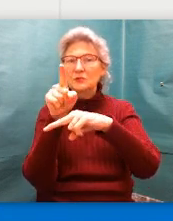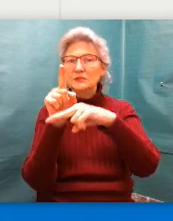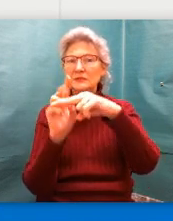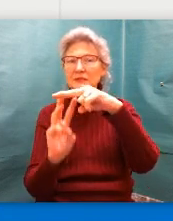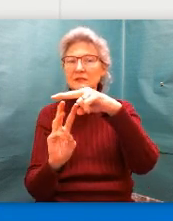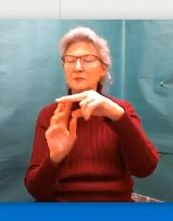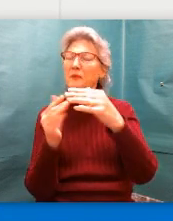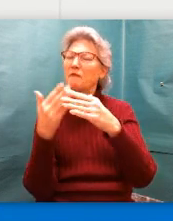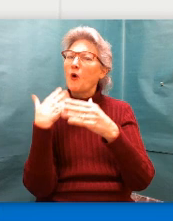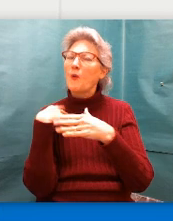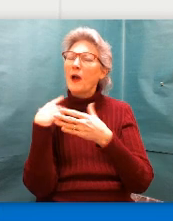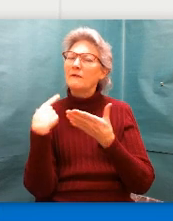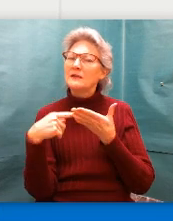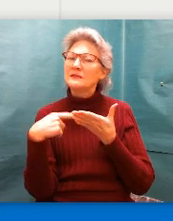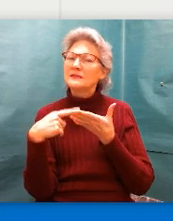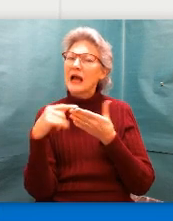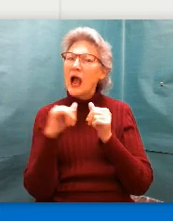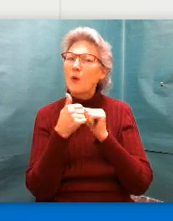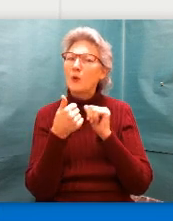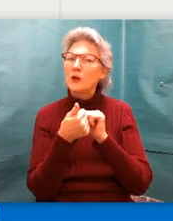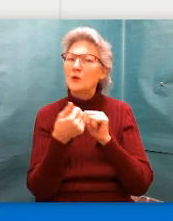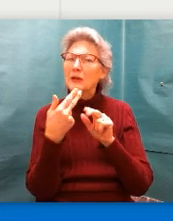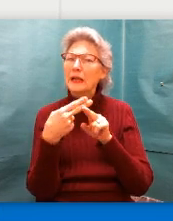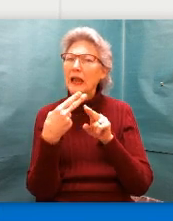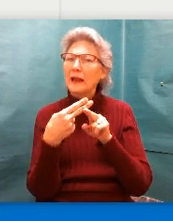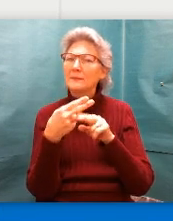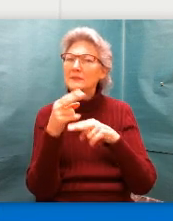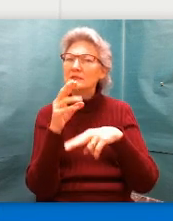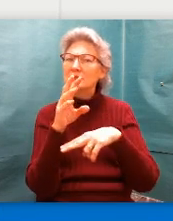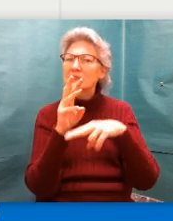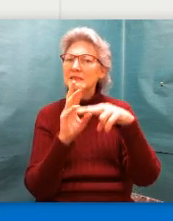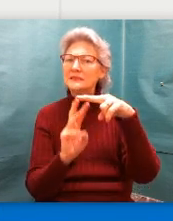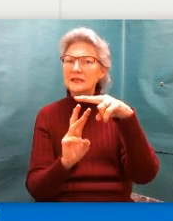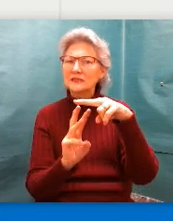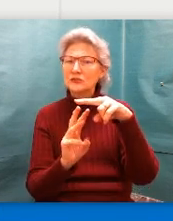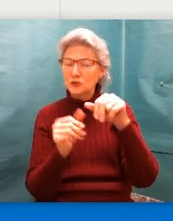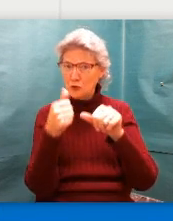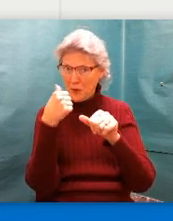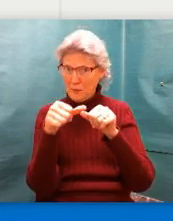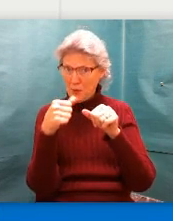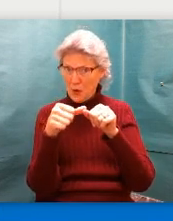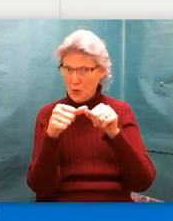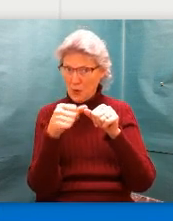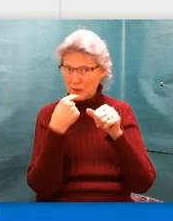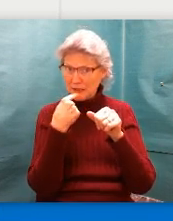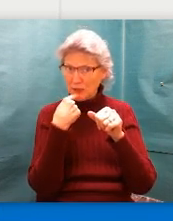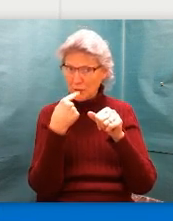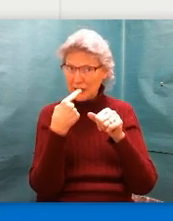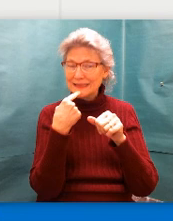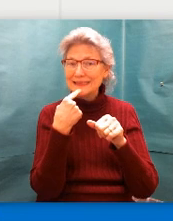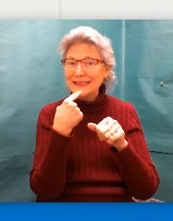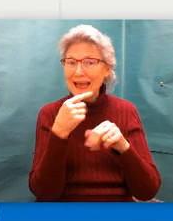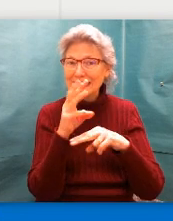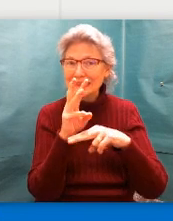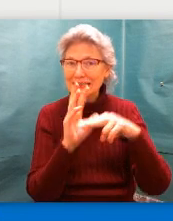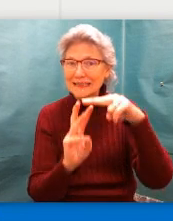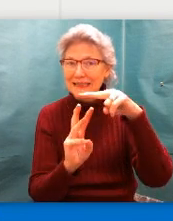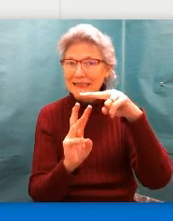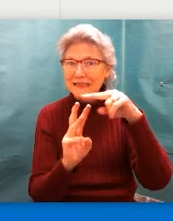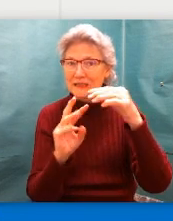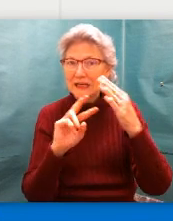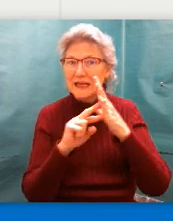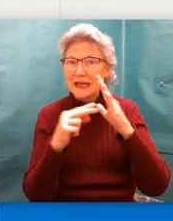about how else we could rename 6 6. Do you remember what we said we could rename it